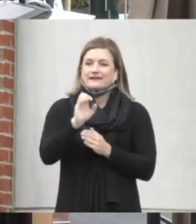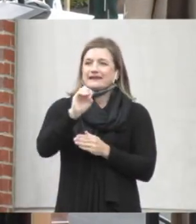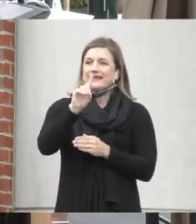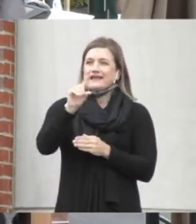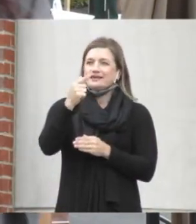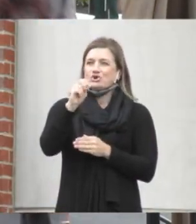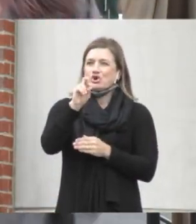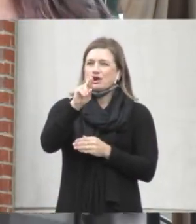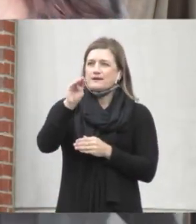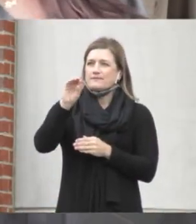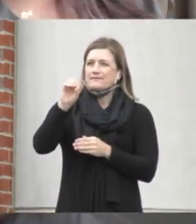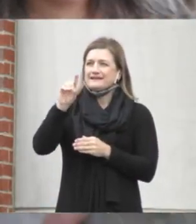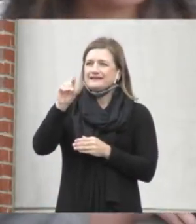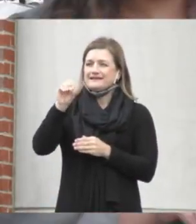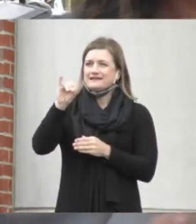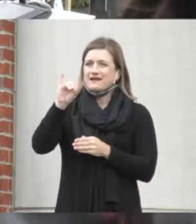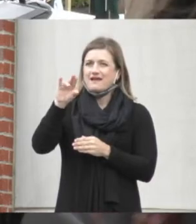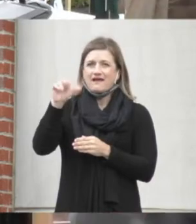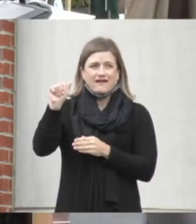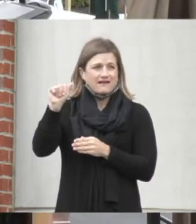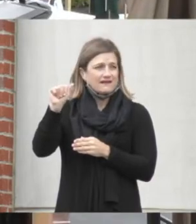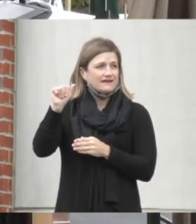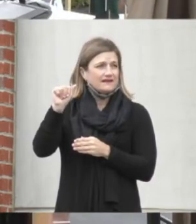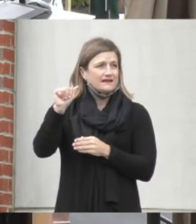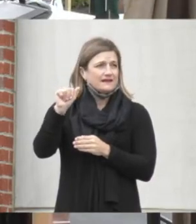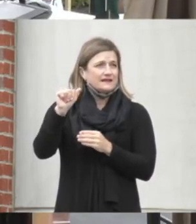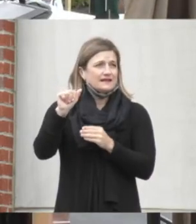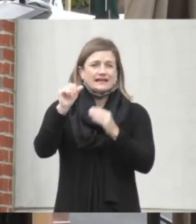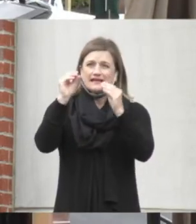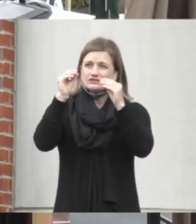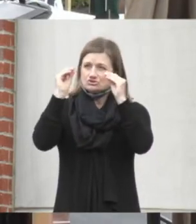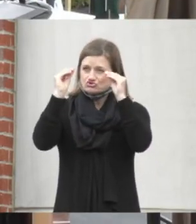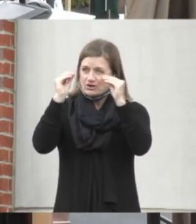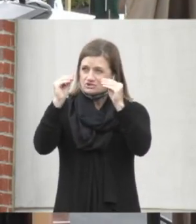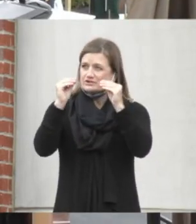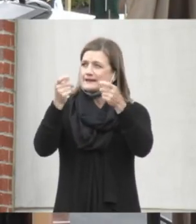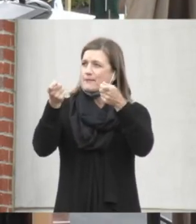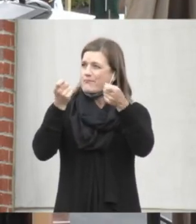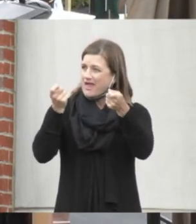Edgar Medina Zuniga, Construction Management Technology.